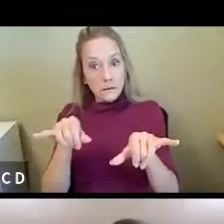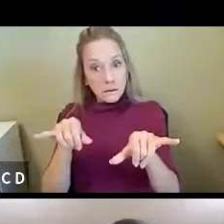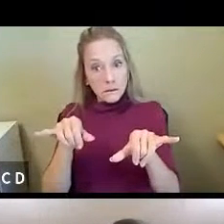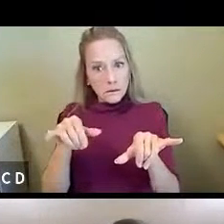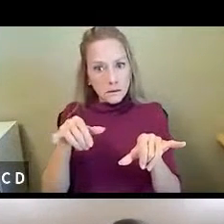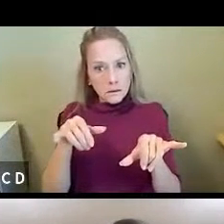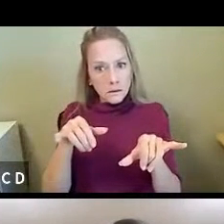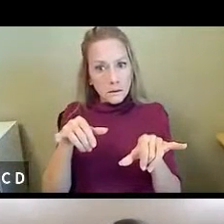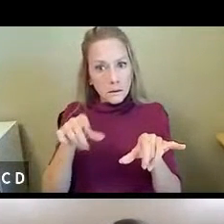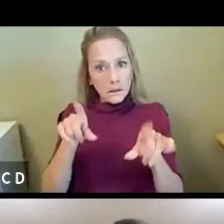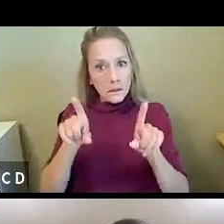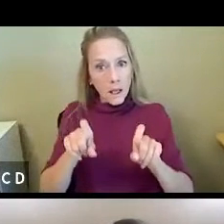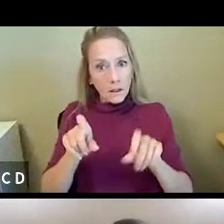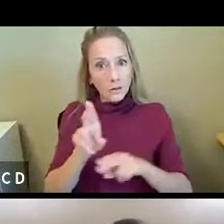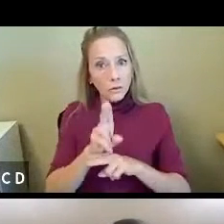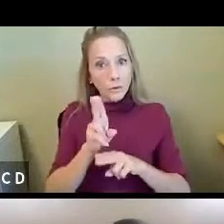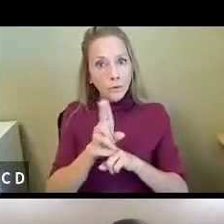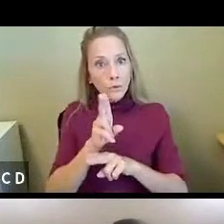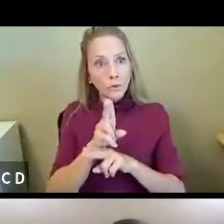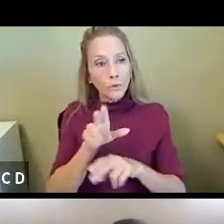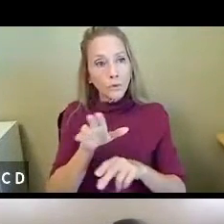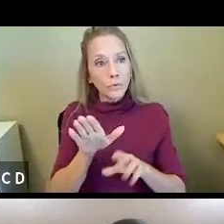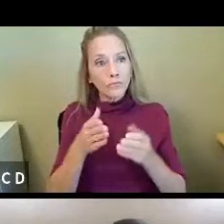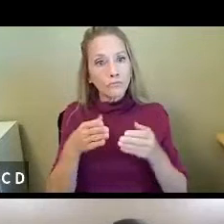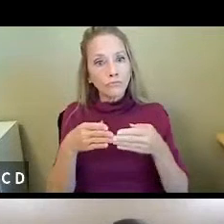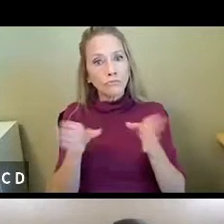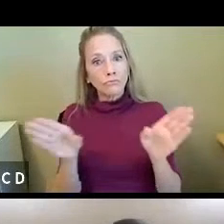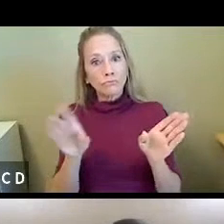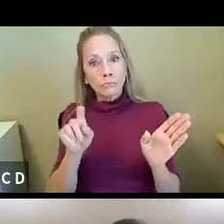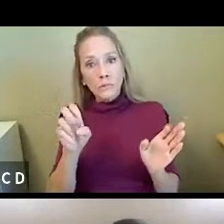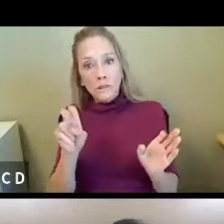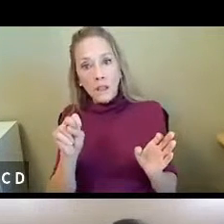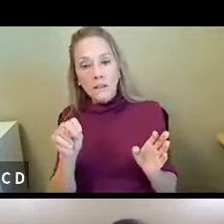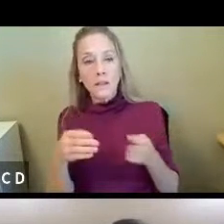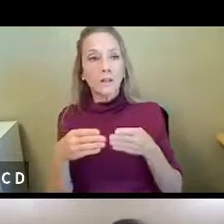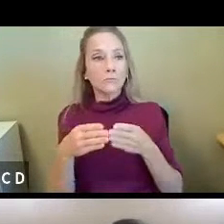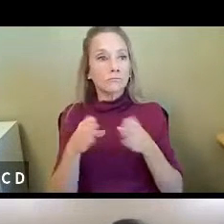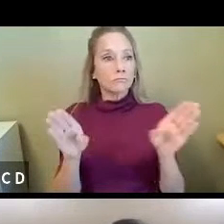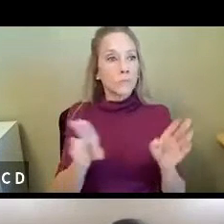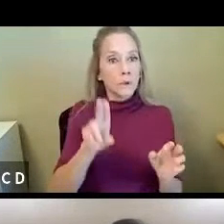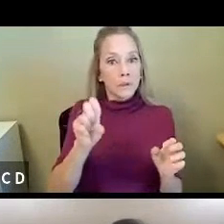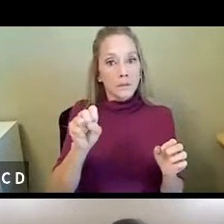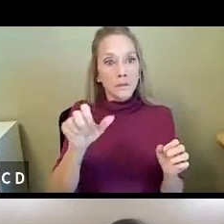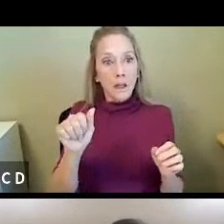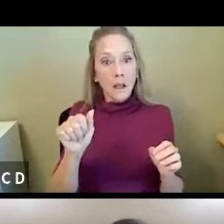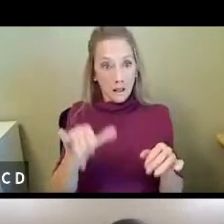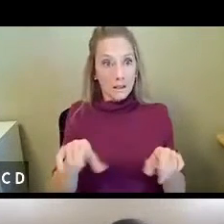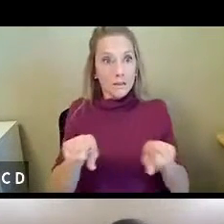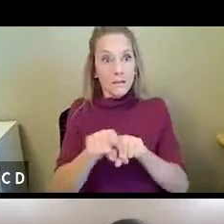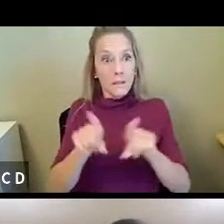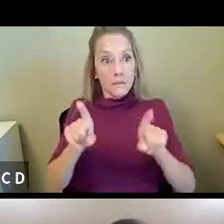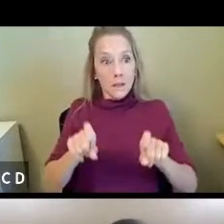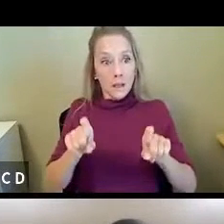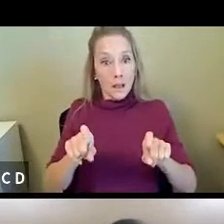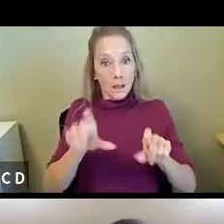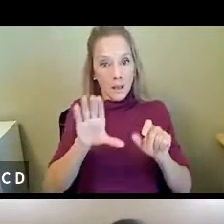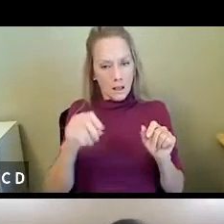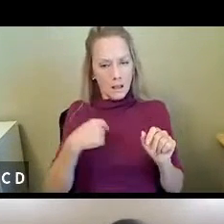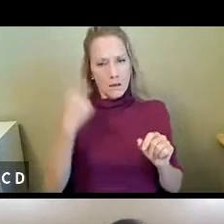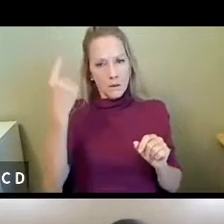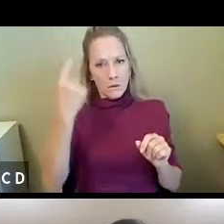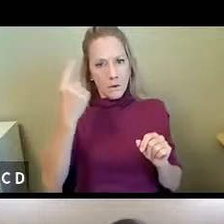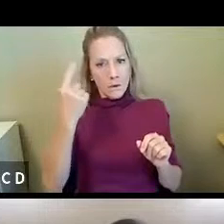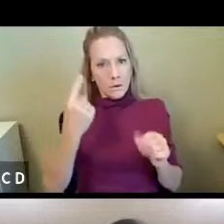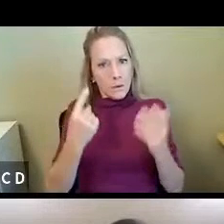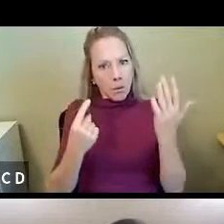used across the state of Tennessee, across the United States. And I'm also wondering,